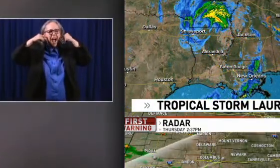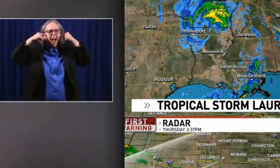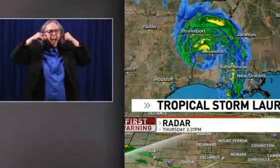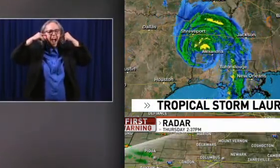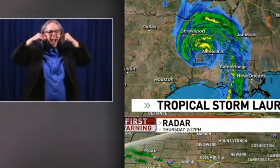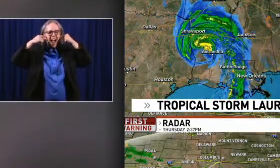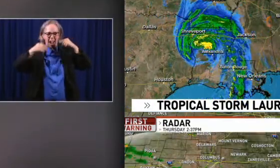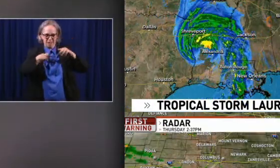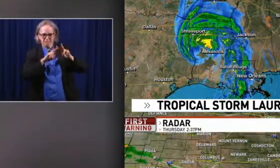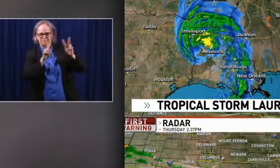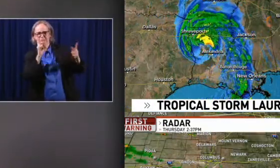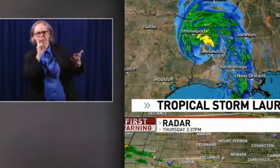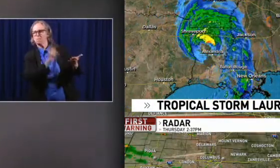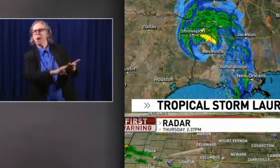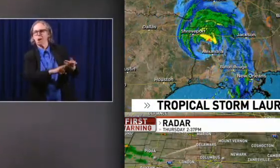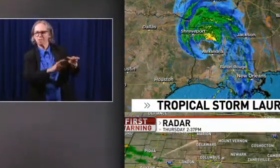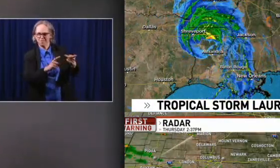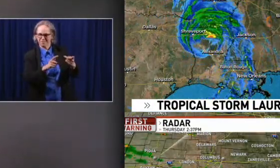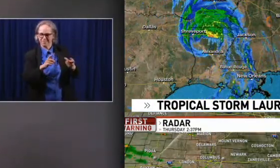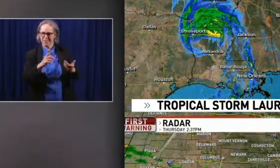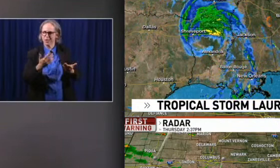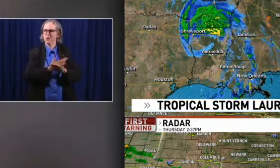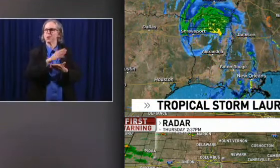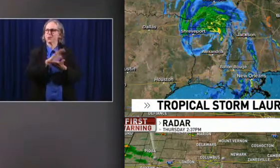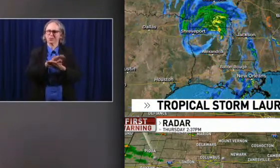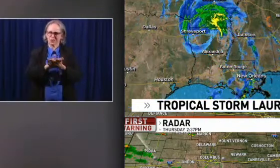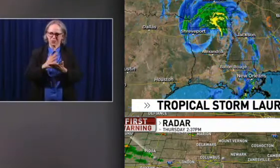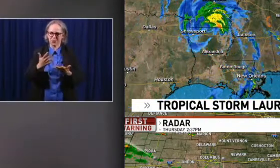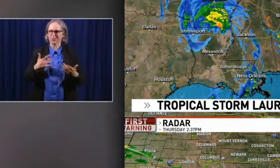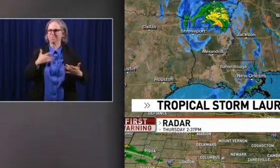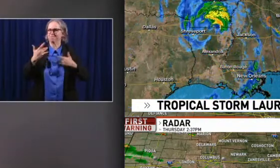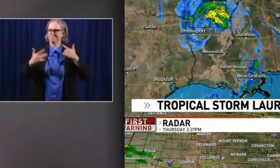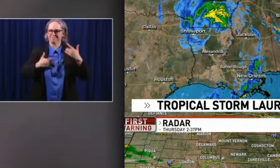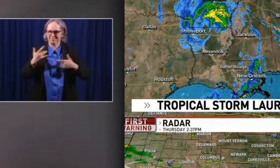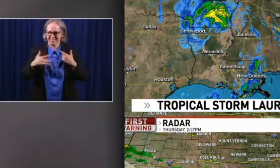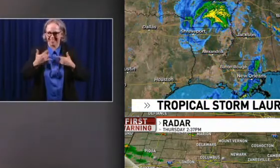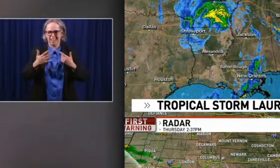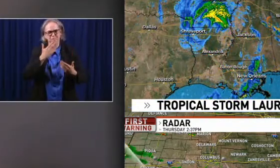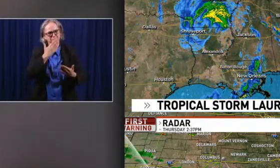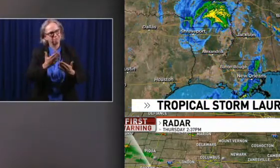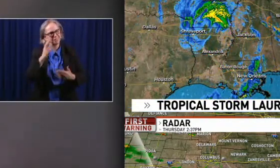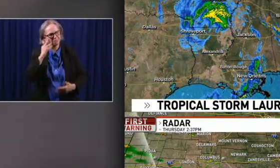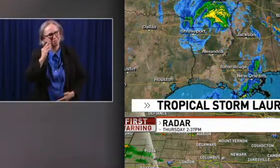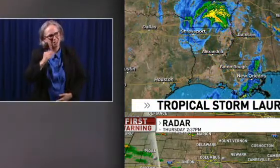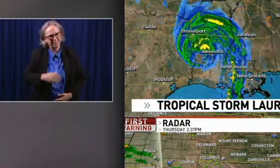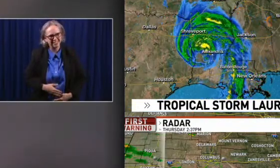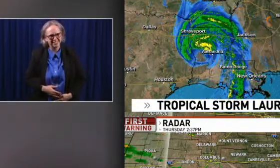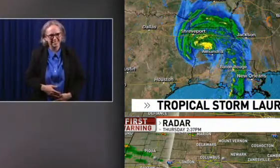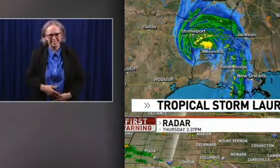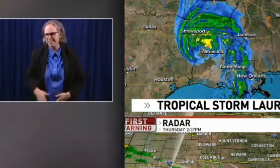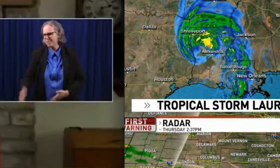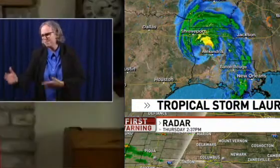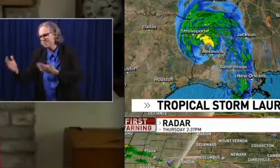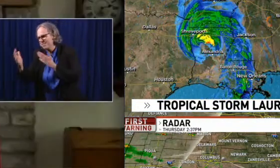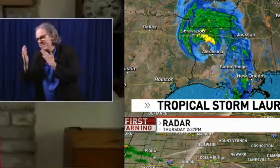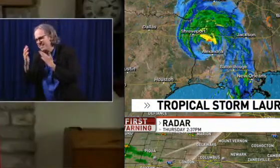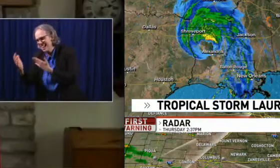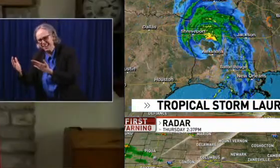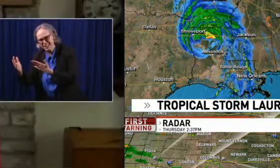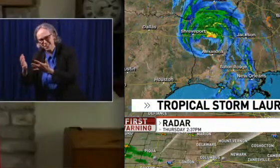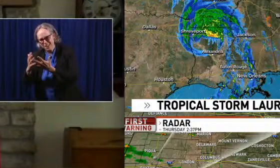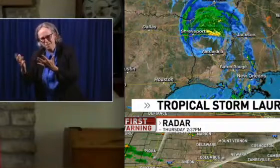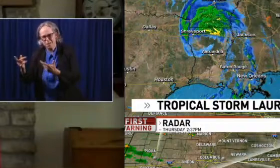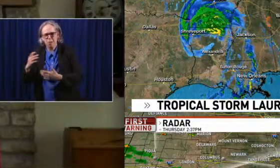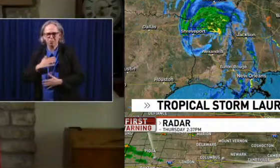hope that story is repeated throughout campus. Dr. Fell, thank you. We appreciate it very, very much,